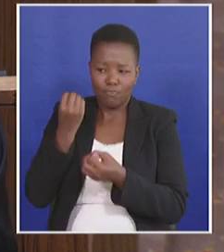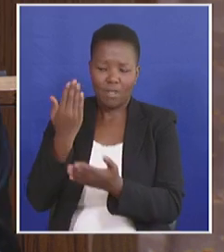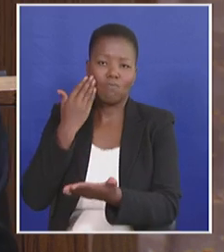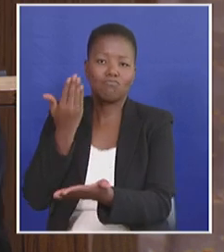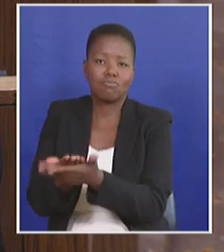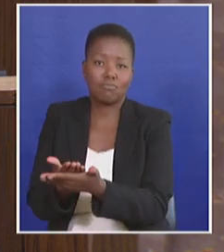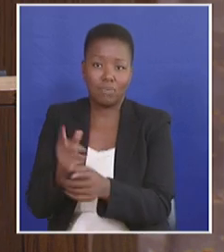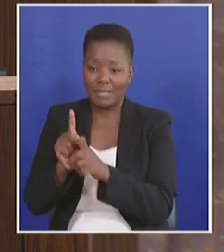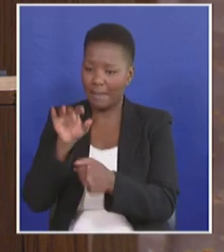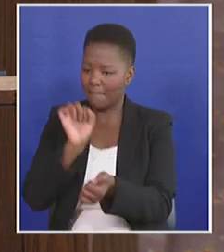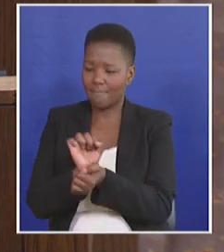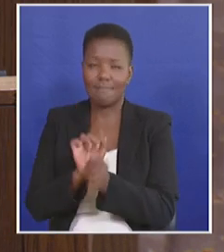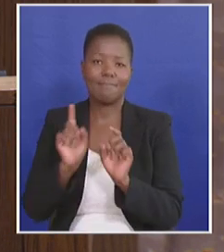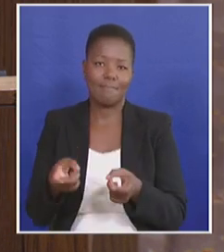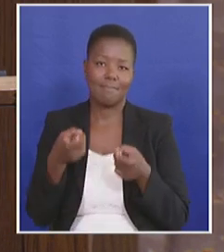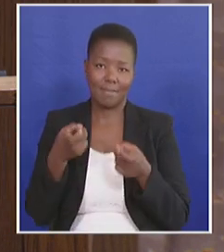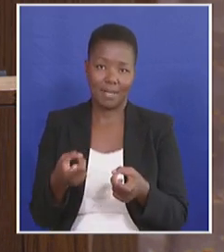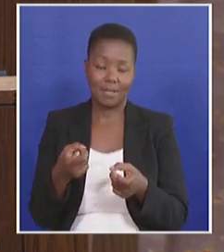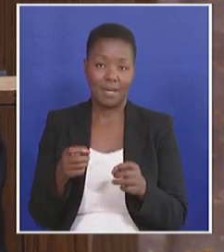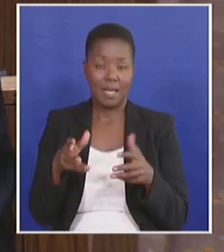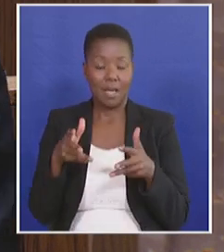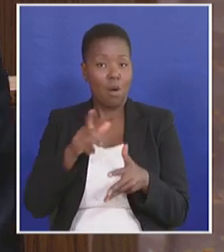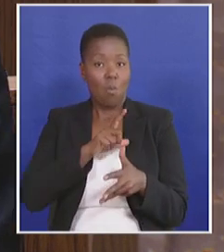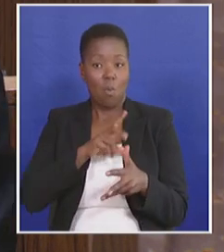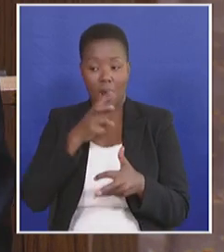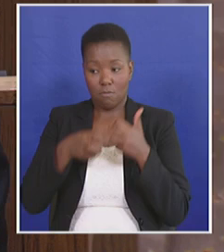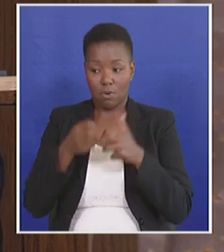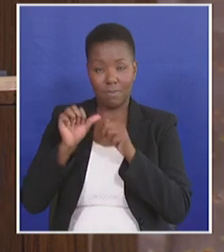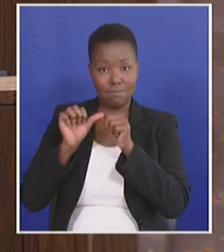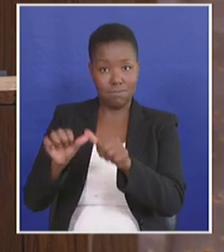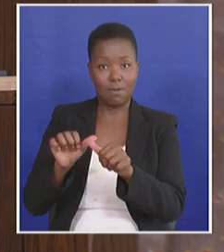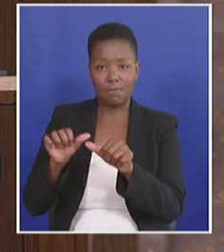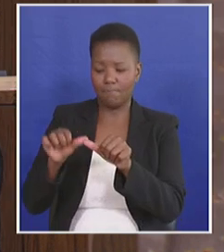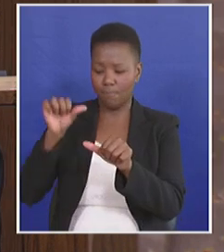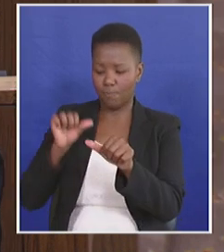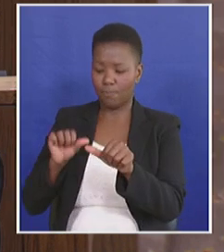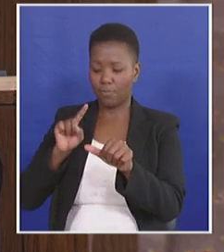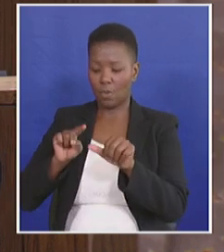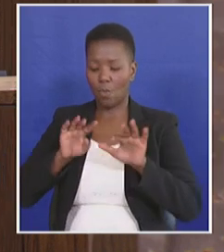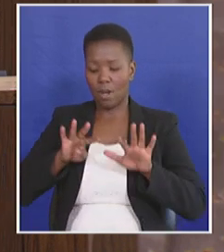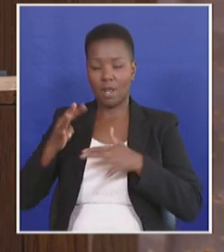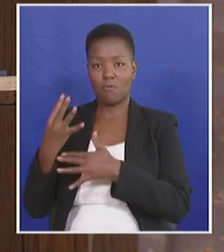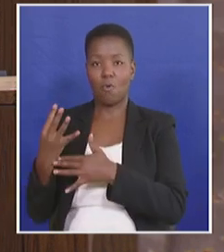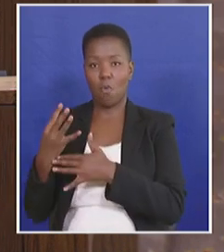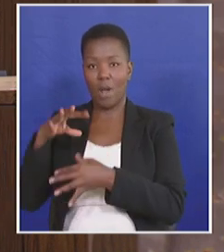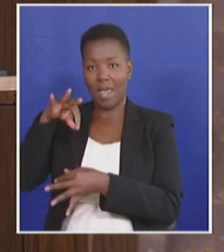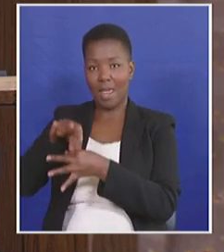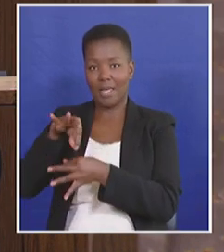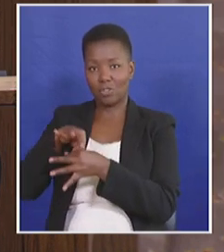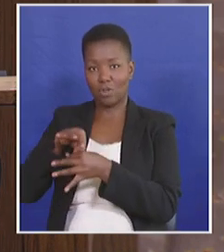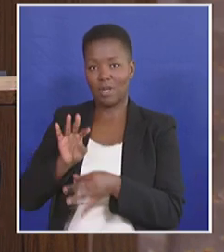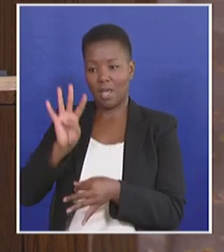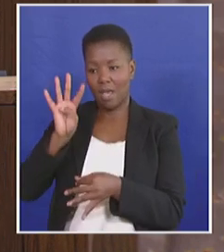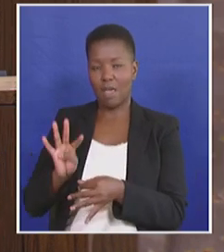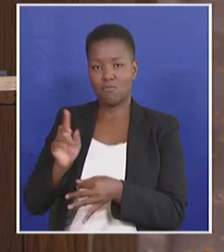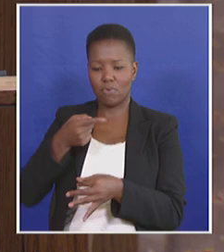prove. This is exacerbated by the fact that prior to the April 1994 elections, the apartheid state security